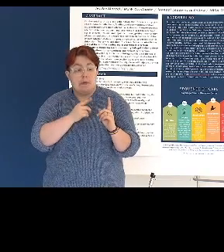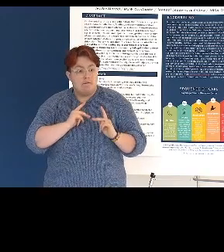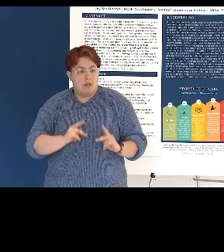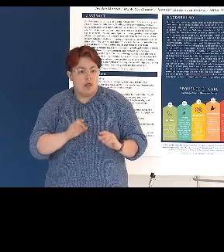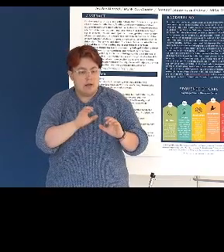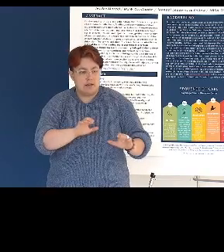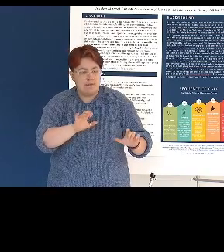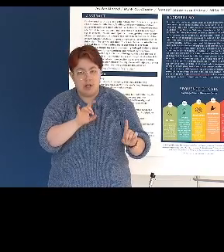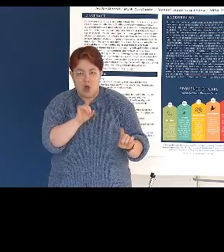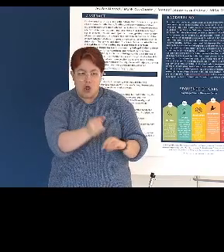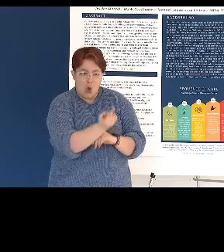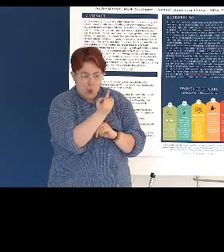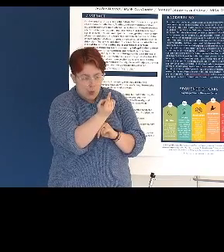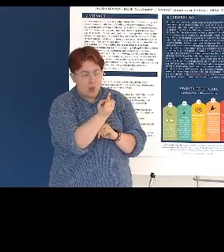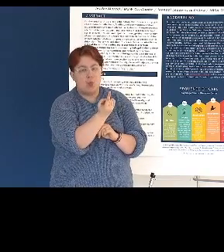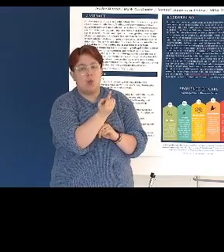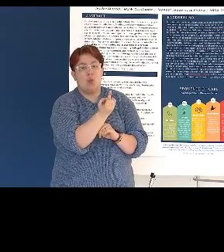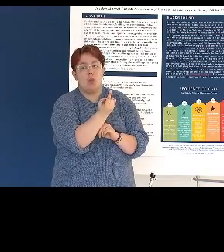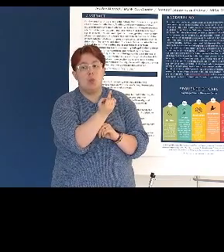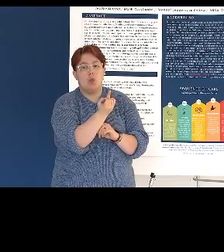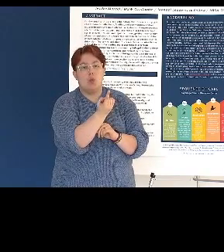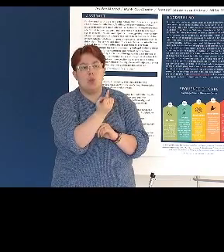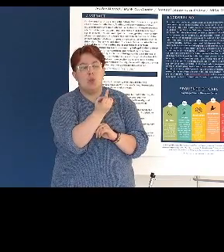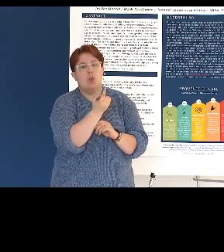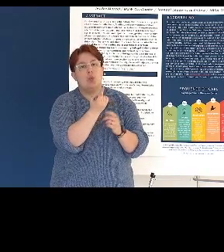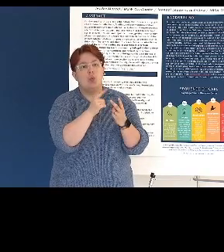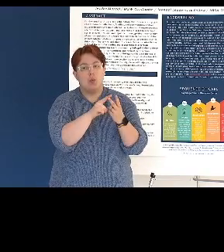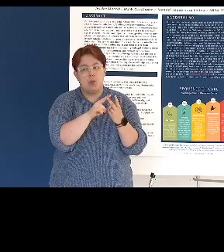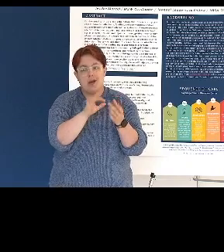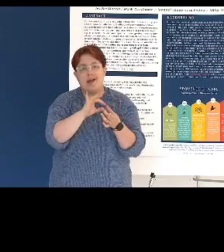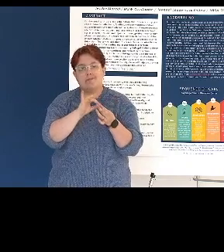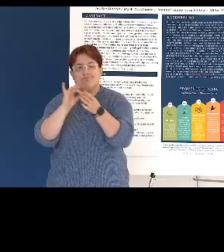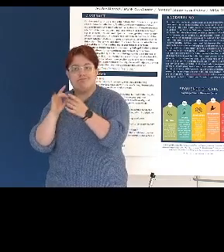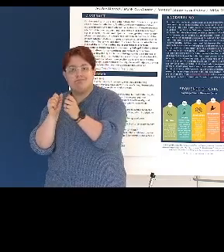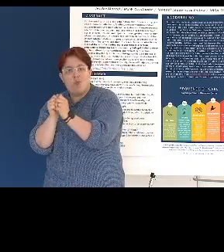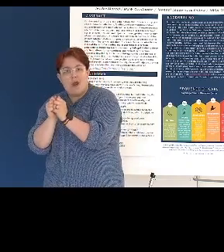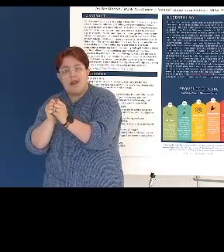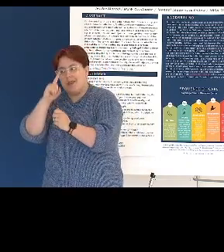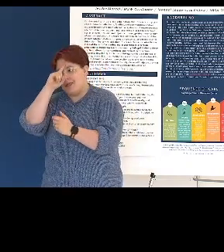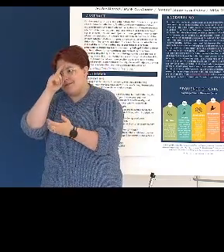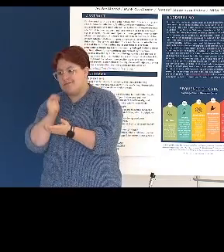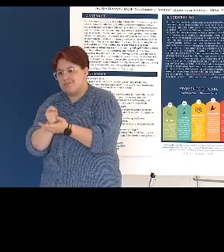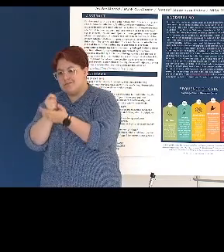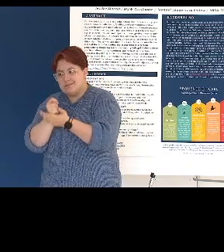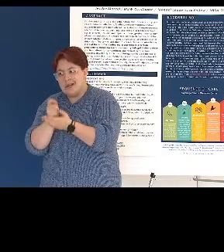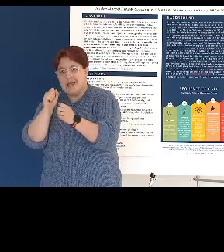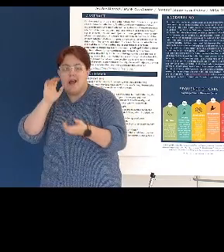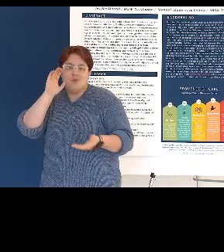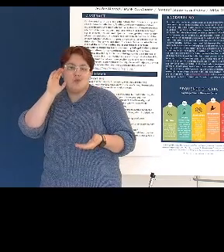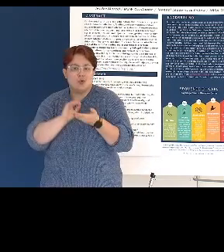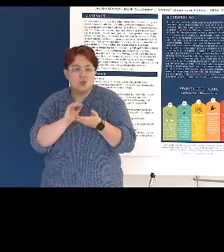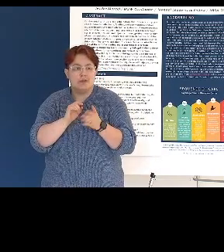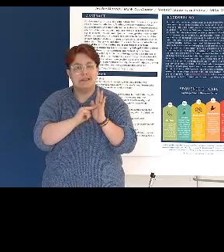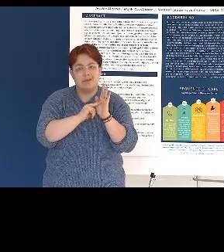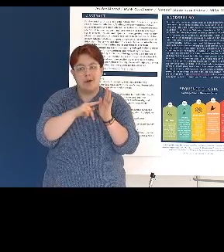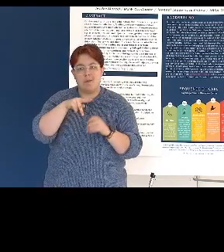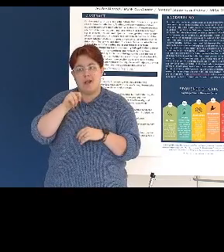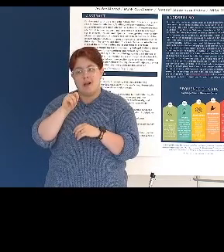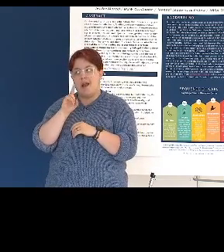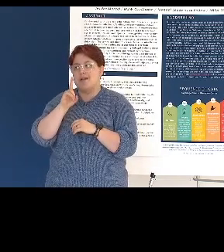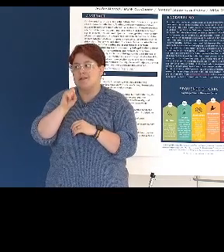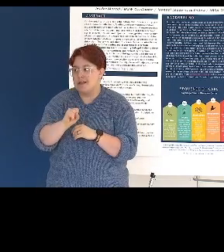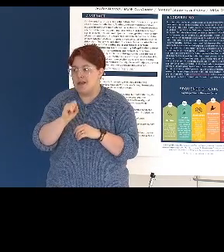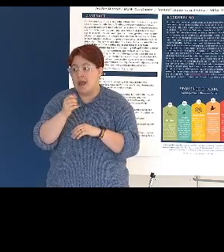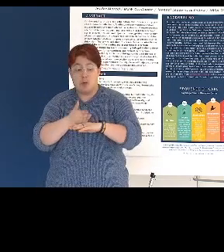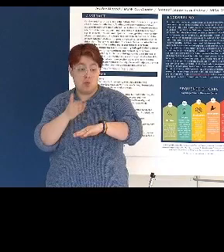activity alone, and when in combination with psychotherapy, can reduce symptoms of PTSD and improve overall